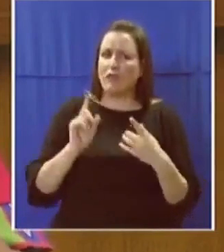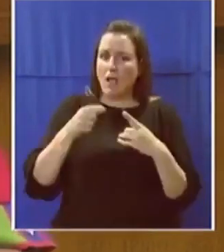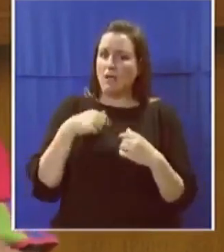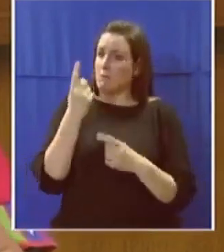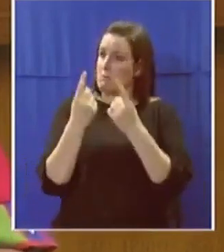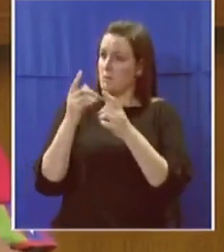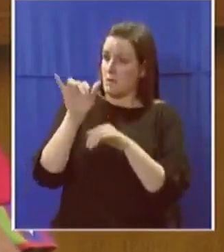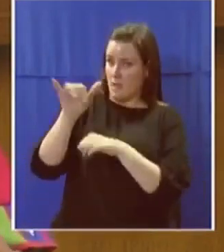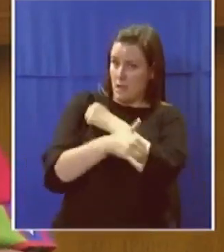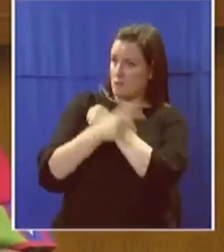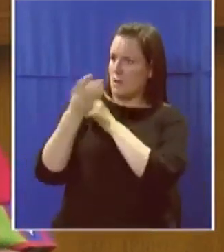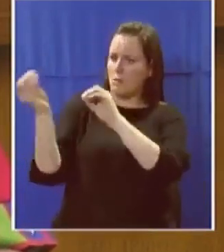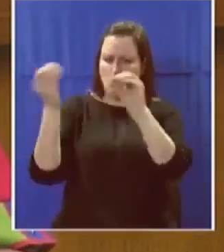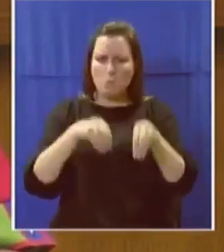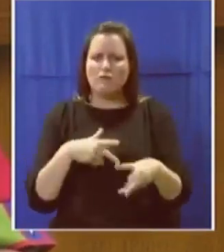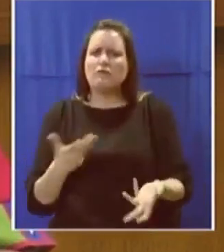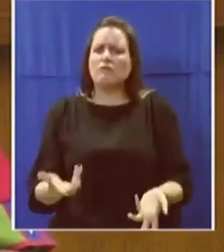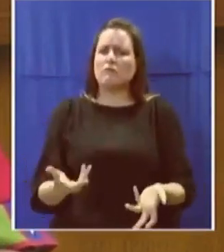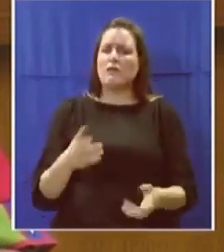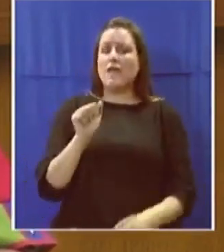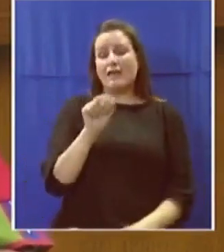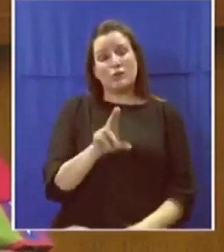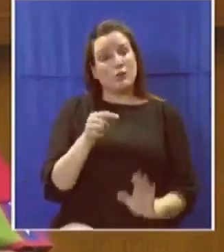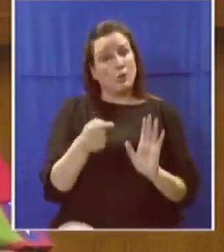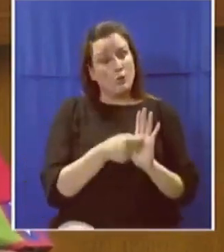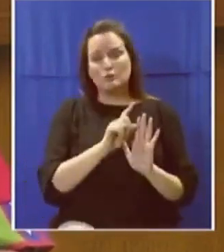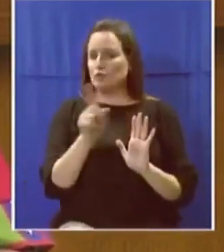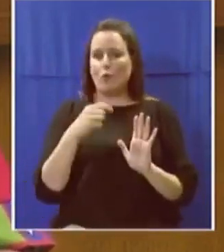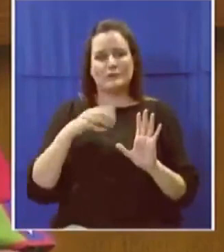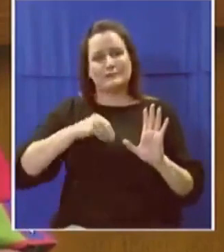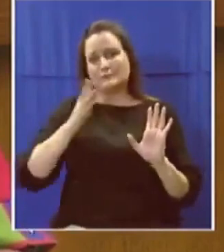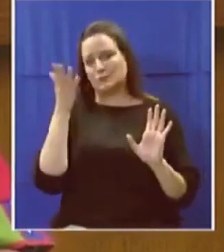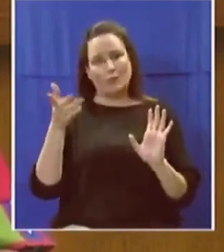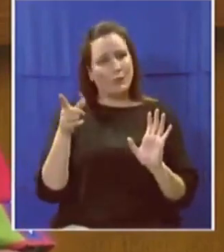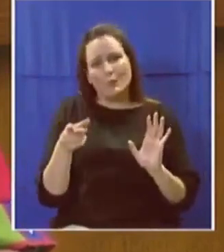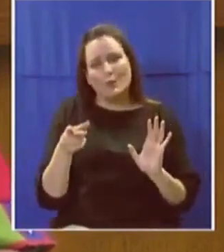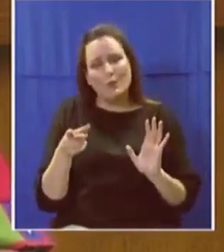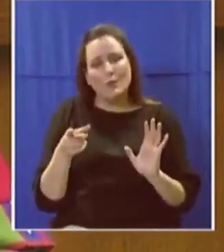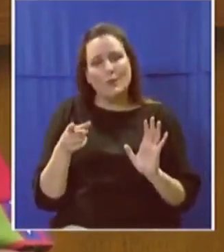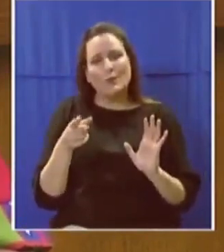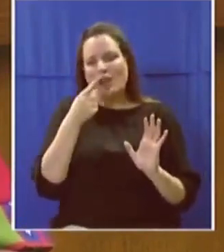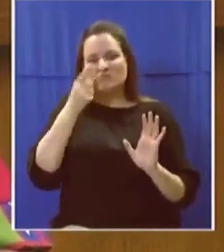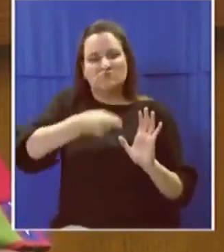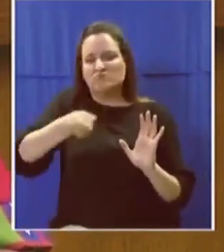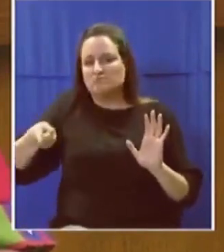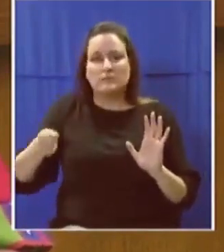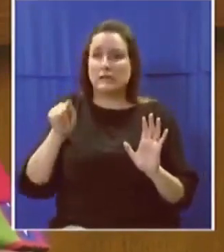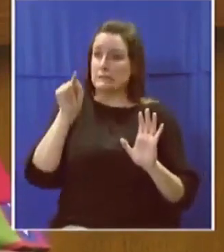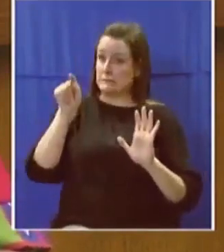elsewhere. The African Union does not represent those ideals. It is a group of